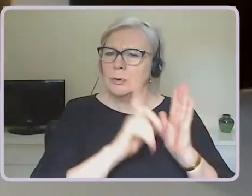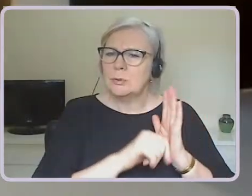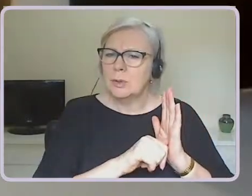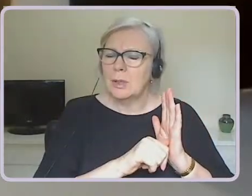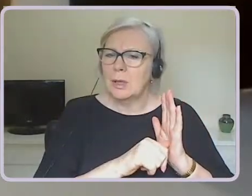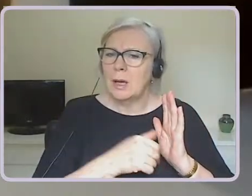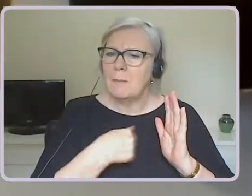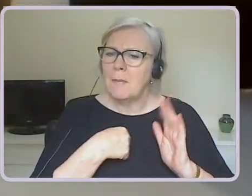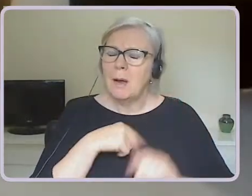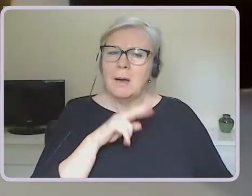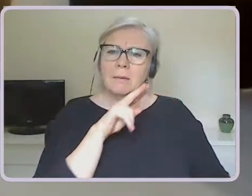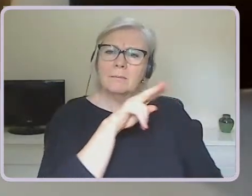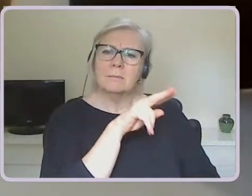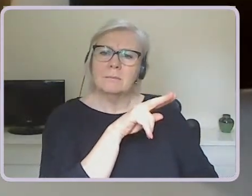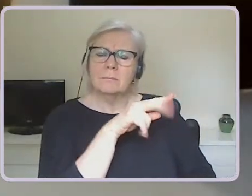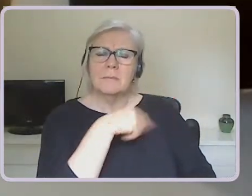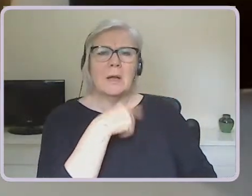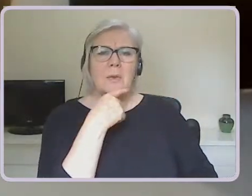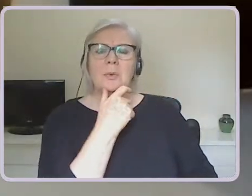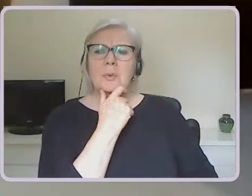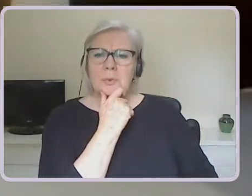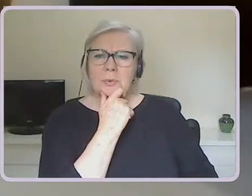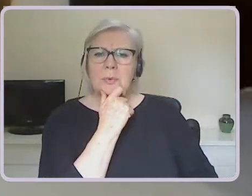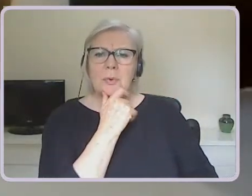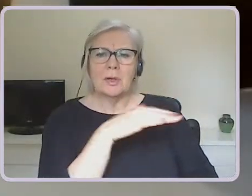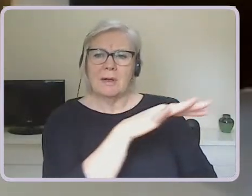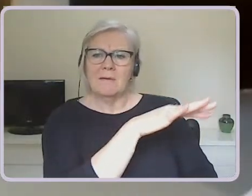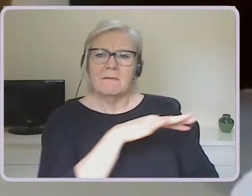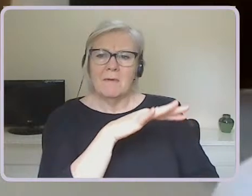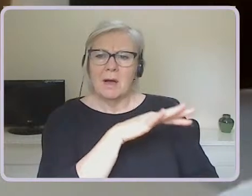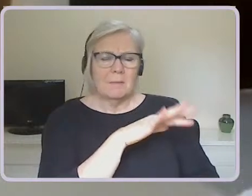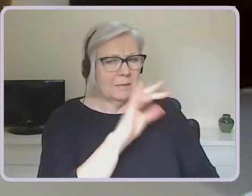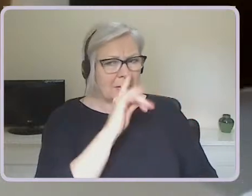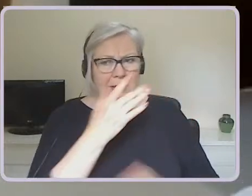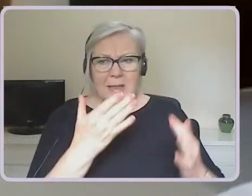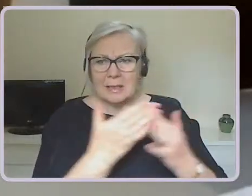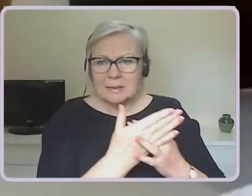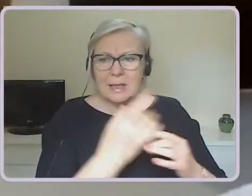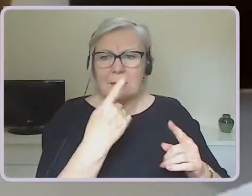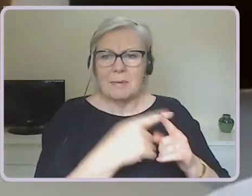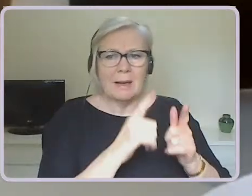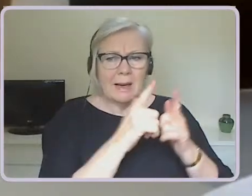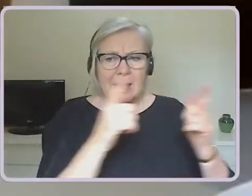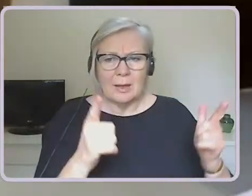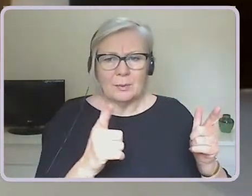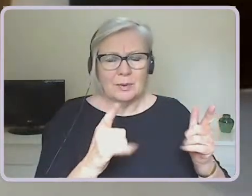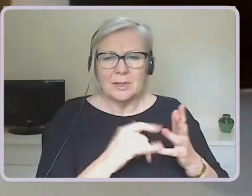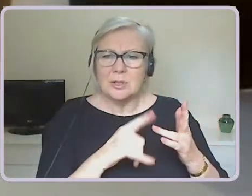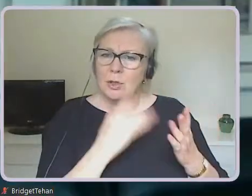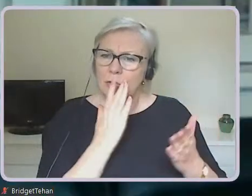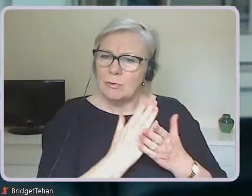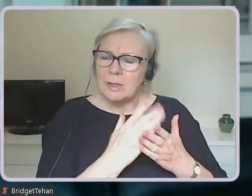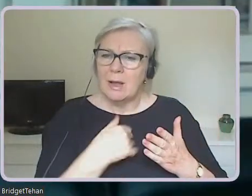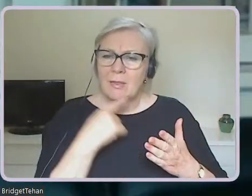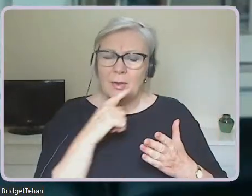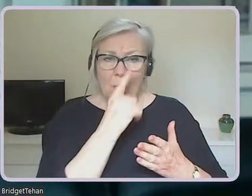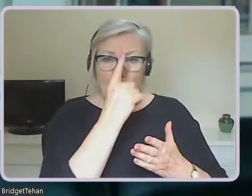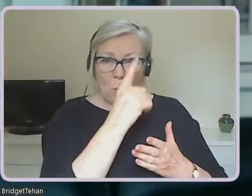was a bit confronting as well. The venue wasn't so accessible. It was a bit of everything, all of the above captured in.